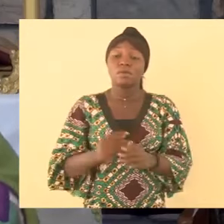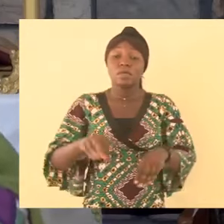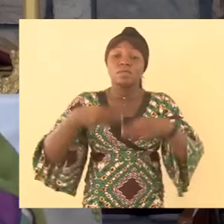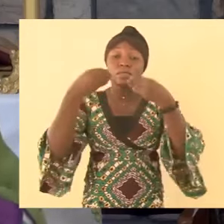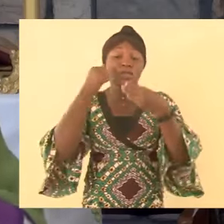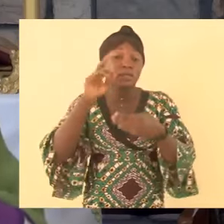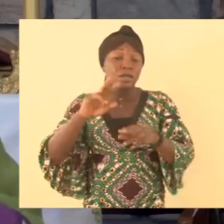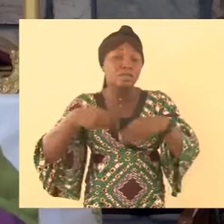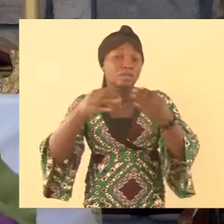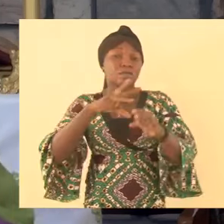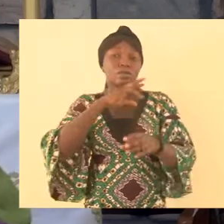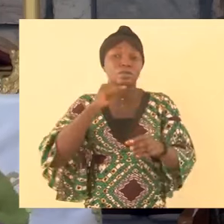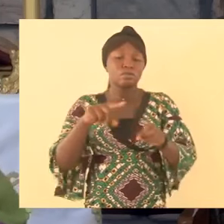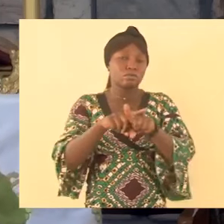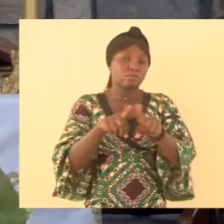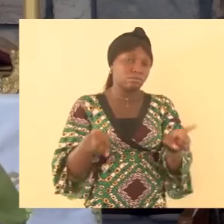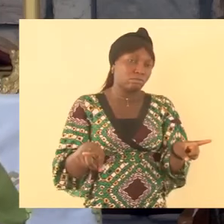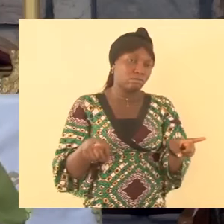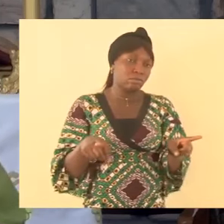Her generosity was spectacular